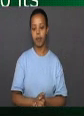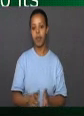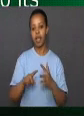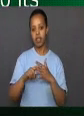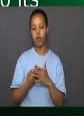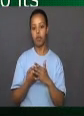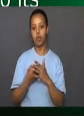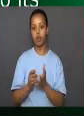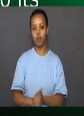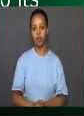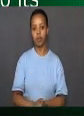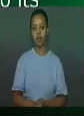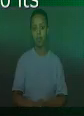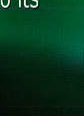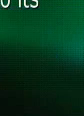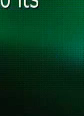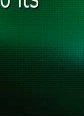Begin.